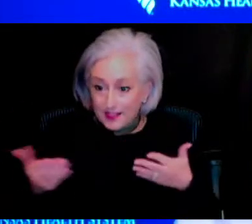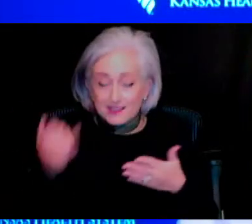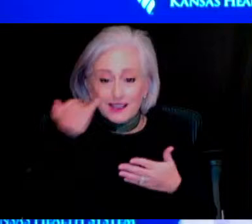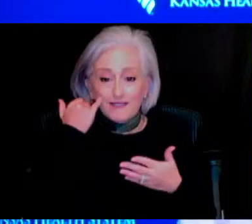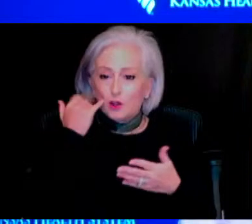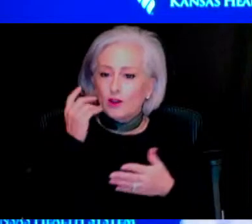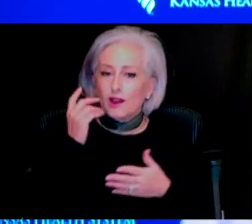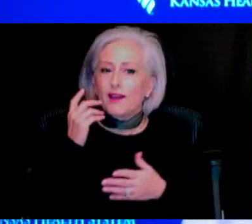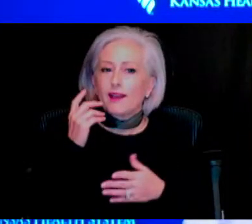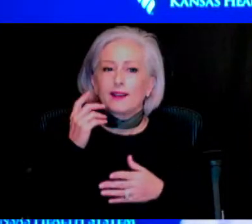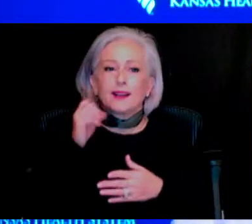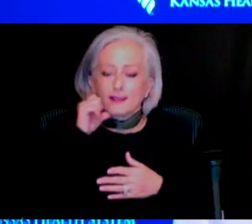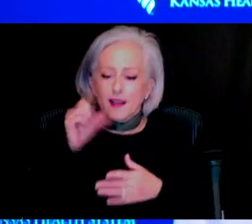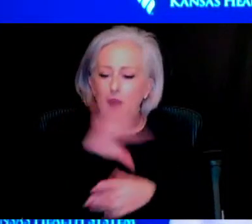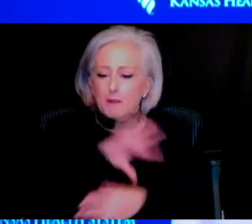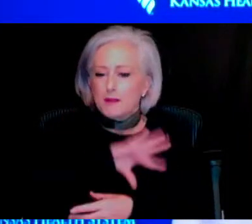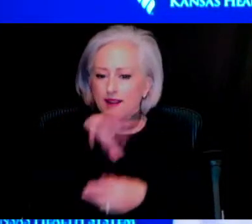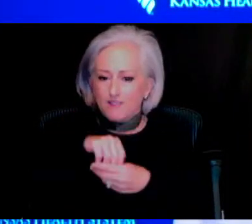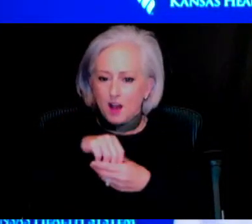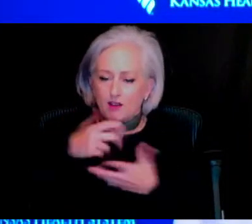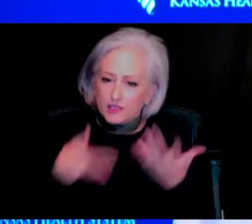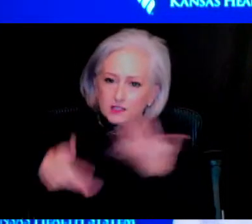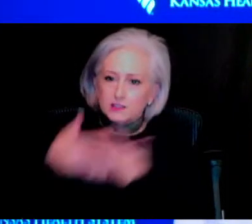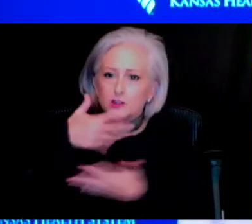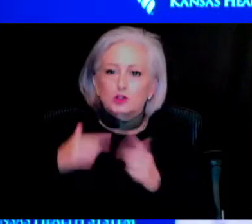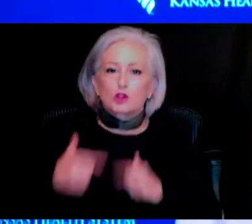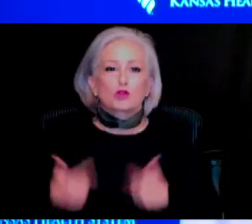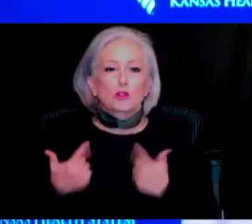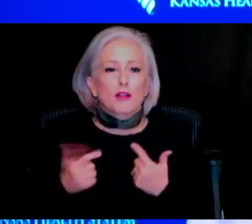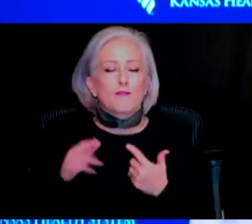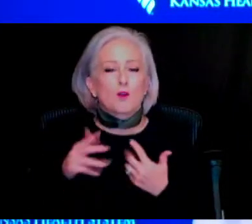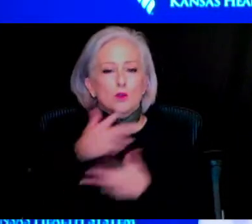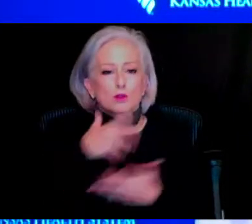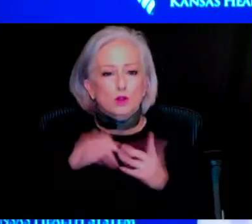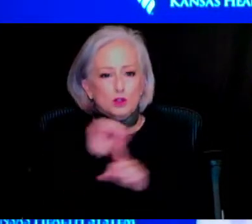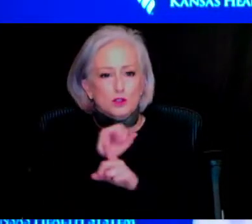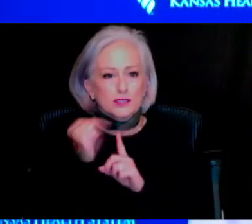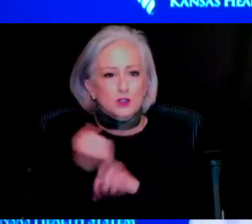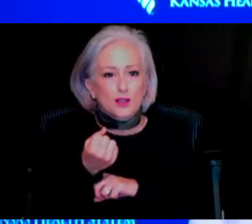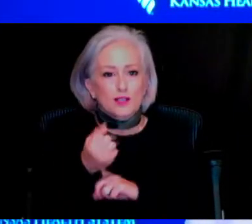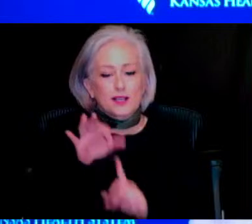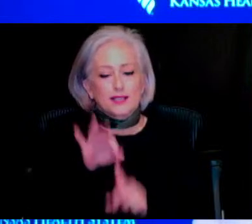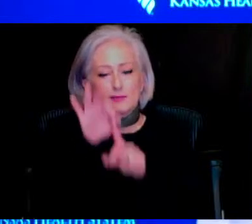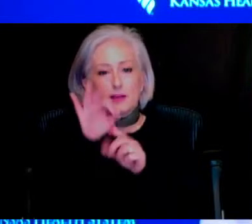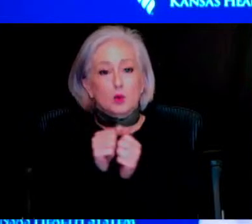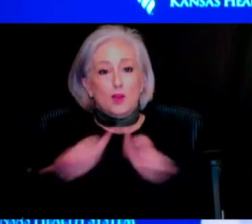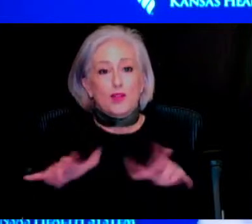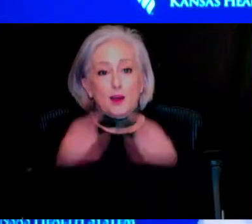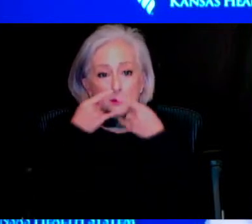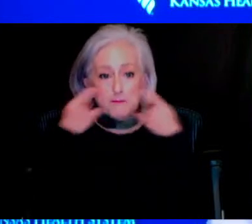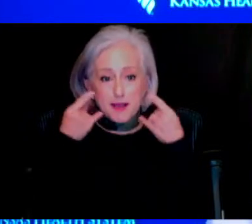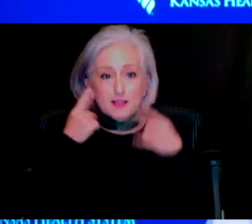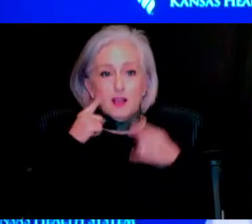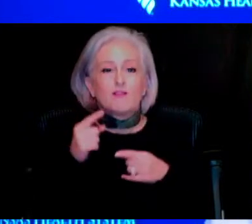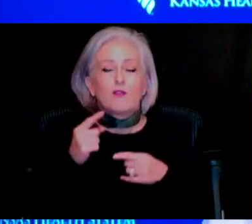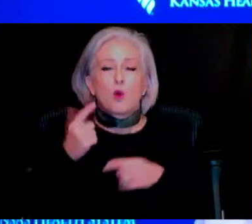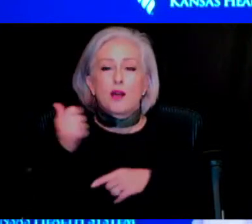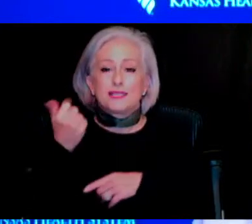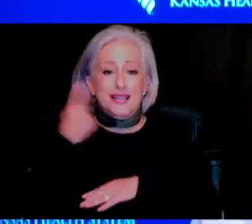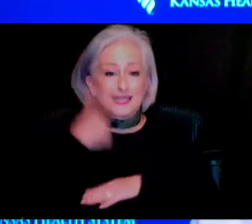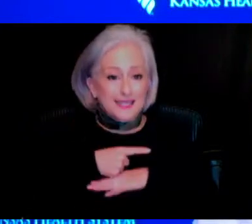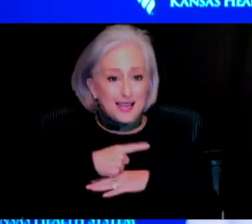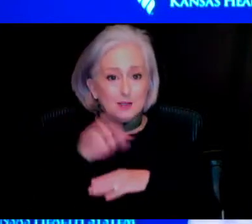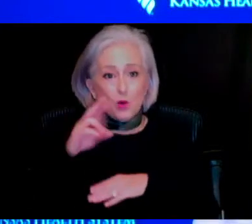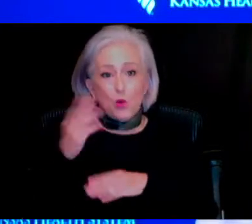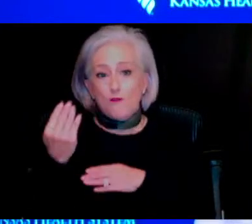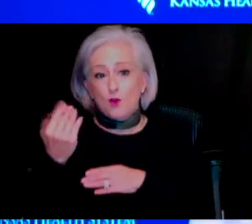that social life or being in those social situations, especially without a mask, for 10 days or 14 days prior to meeting and gathering,